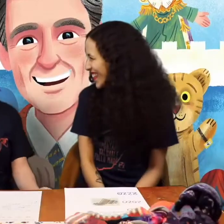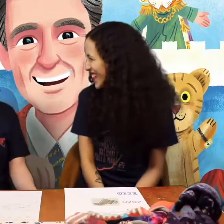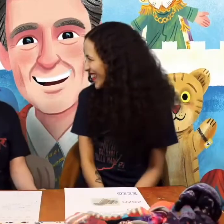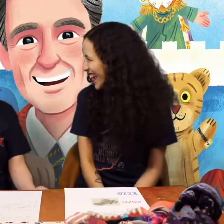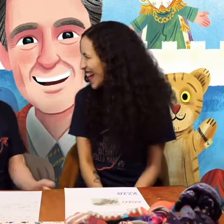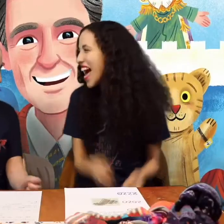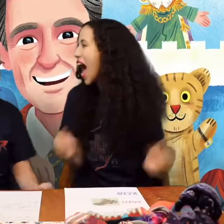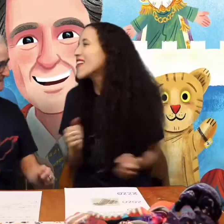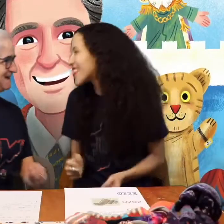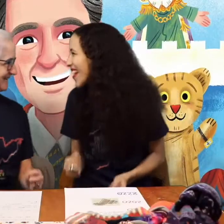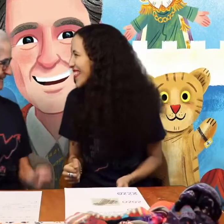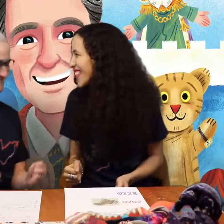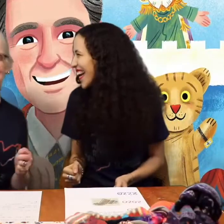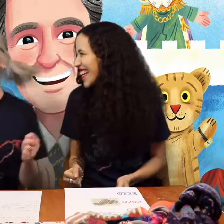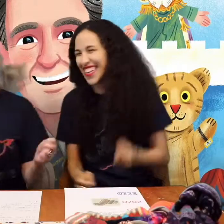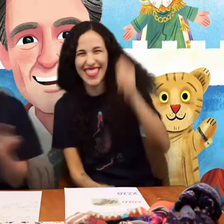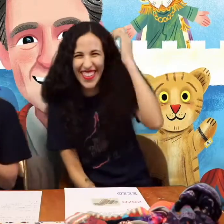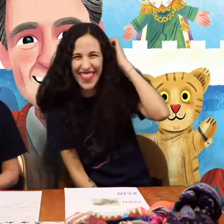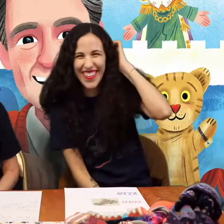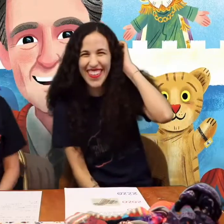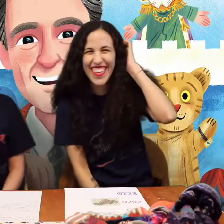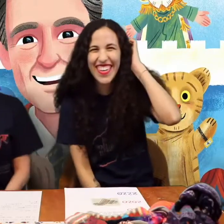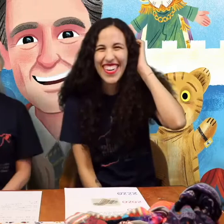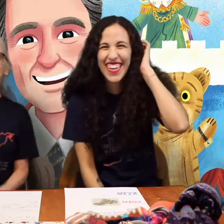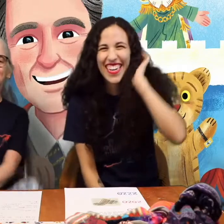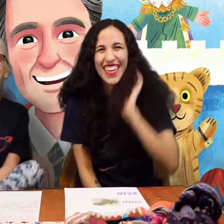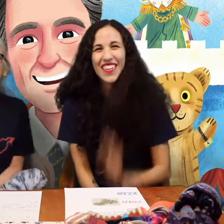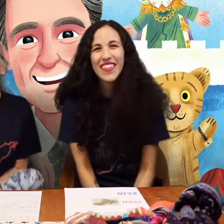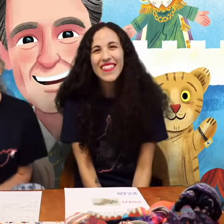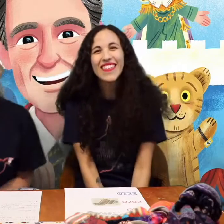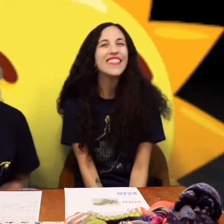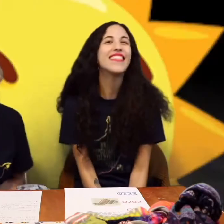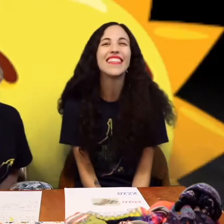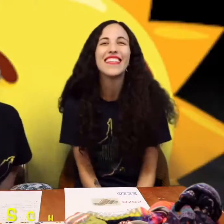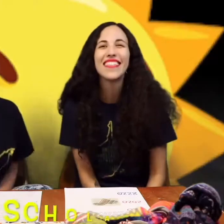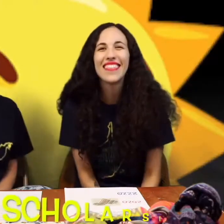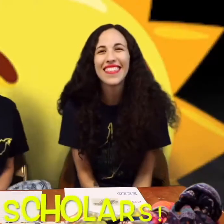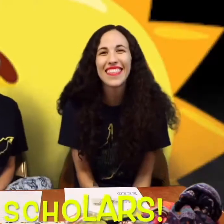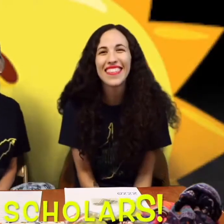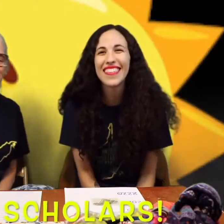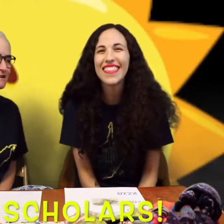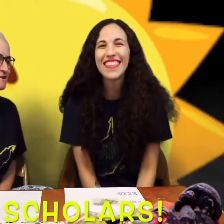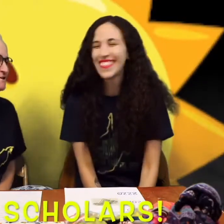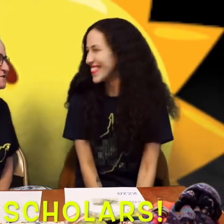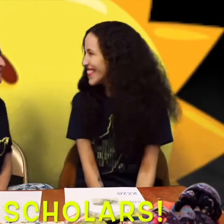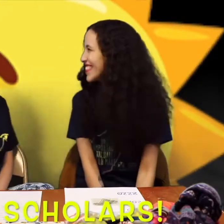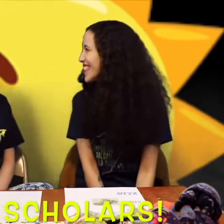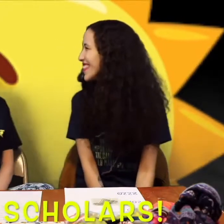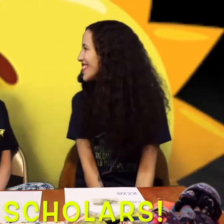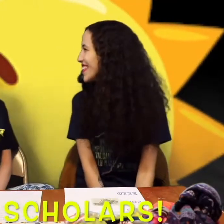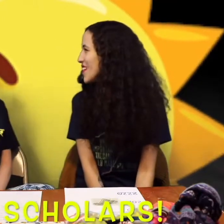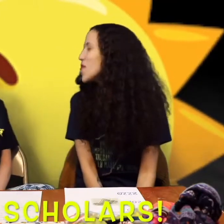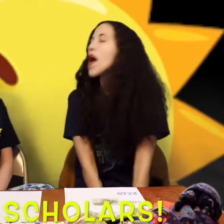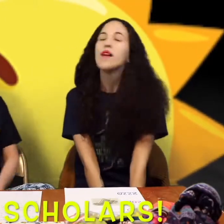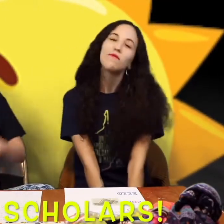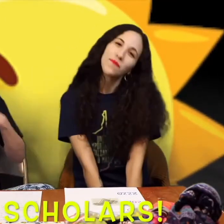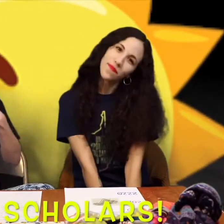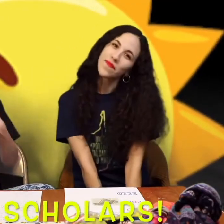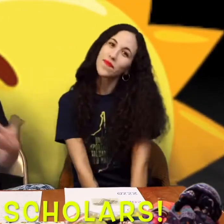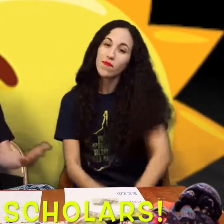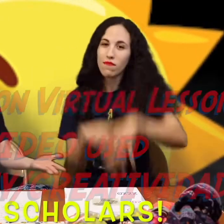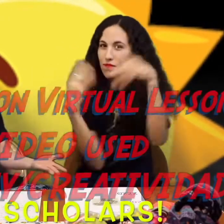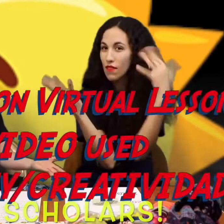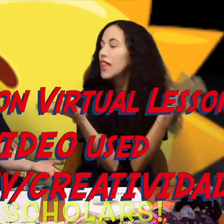I'm really excited about this too! welcome, super scholars, to a